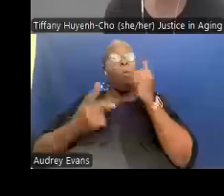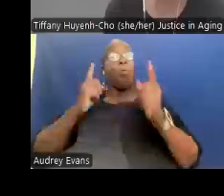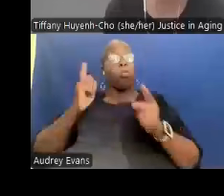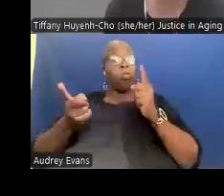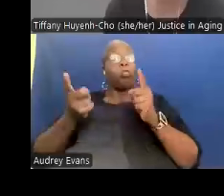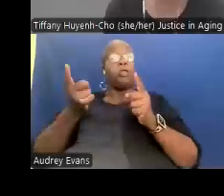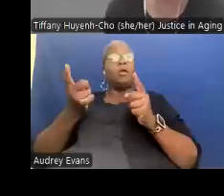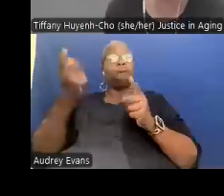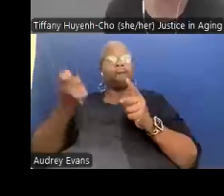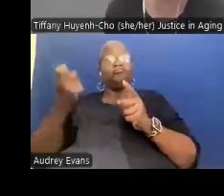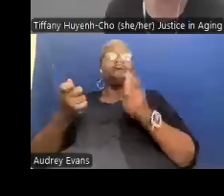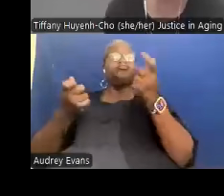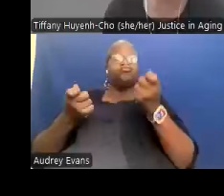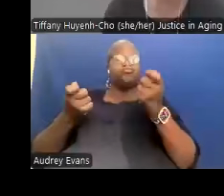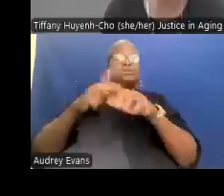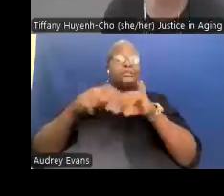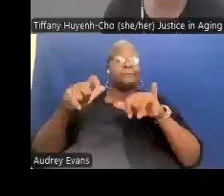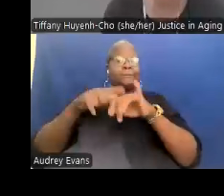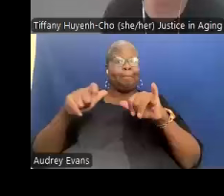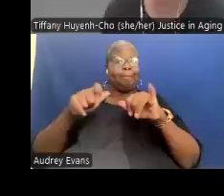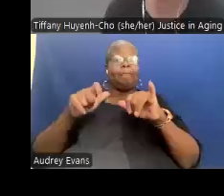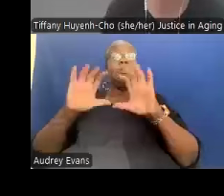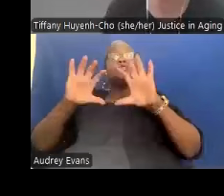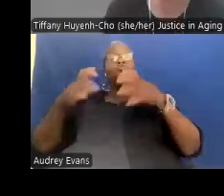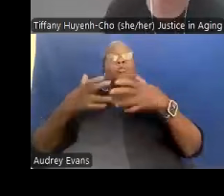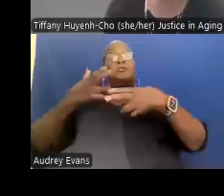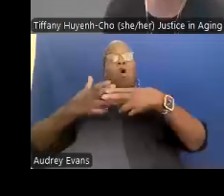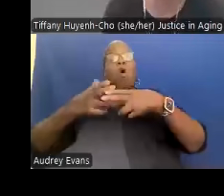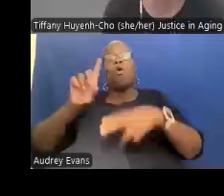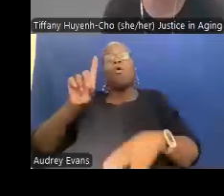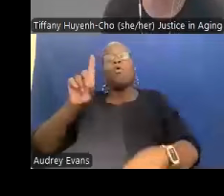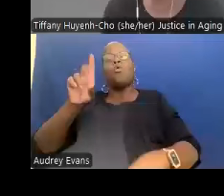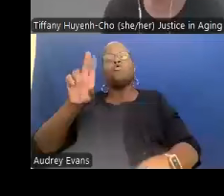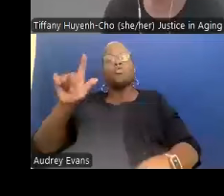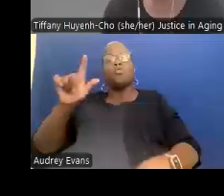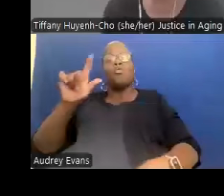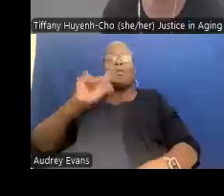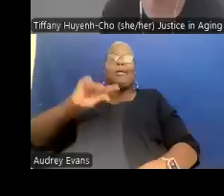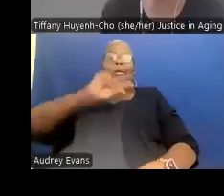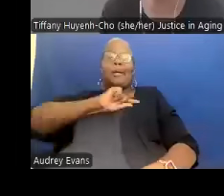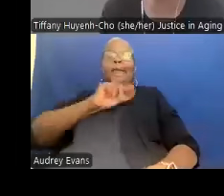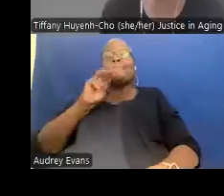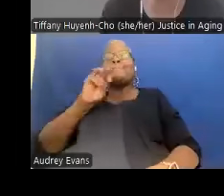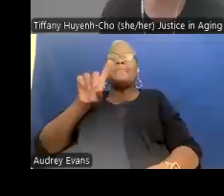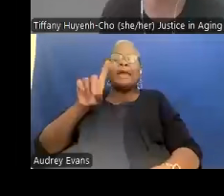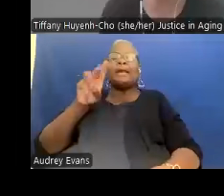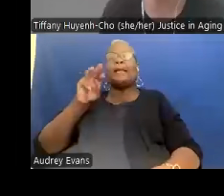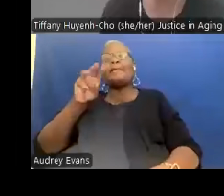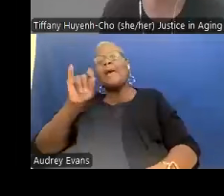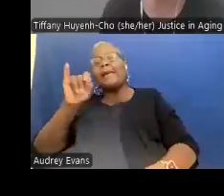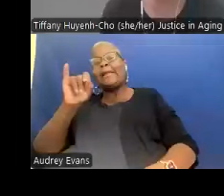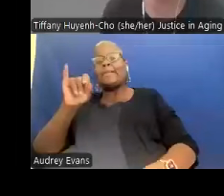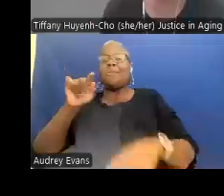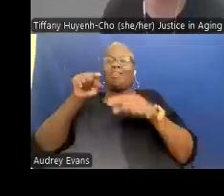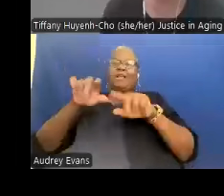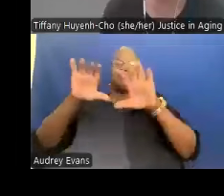Medicare and Medicaid at the same time. This group is also called dual eligibles or Medi-Medis. But for this group,